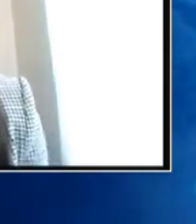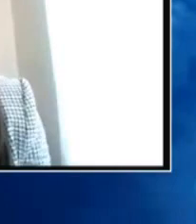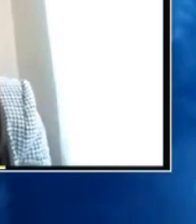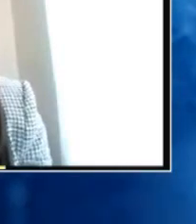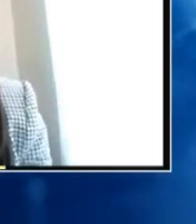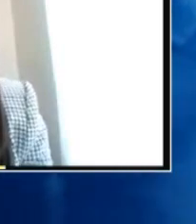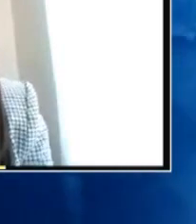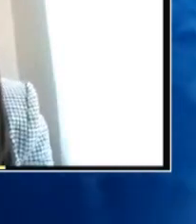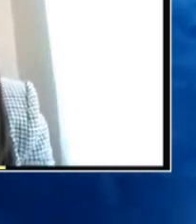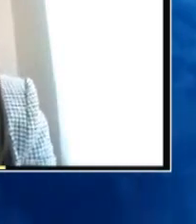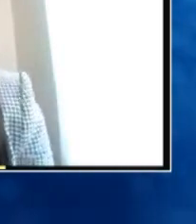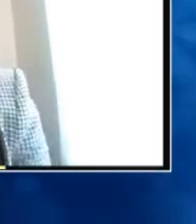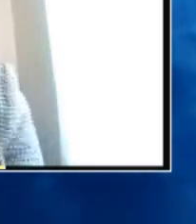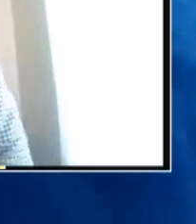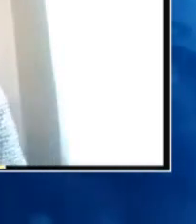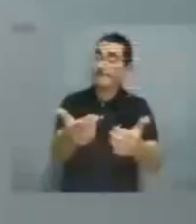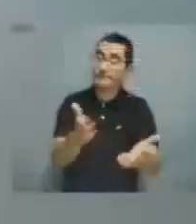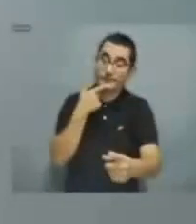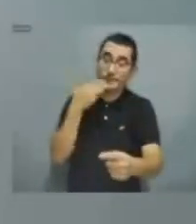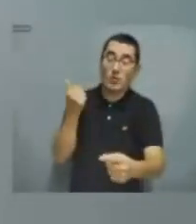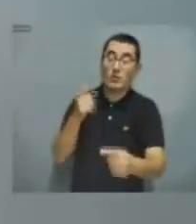Thank you very much, Santiago. Bibiana?